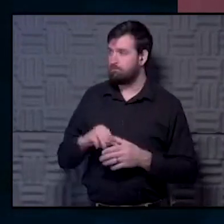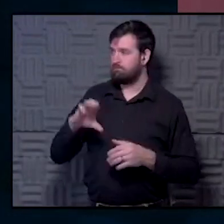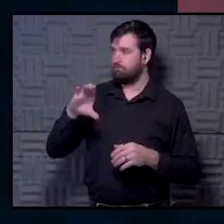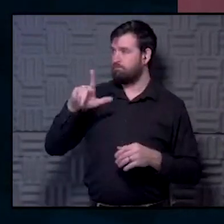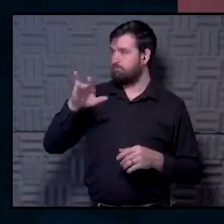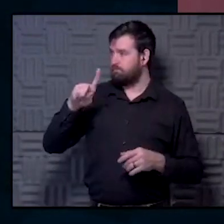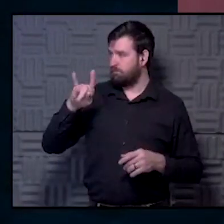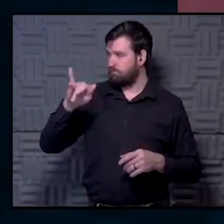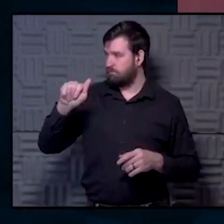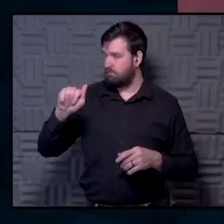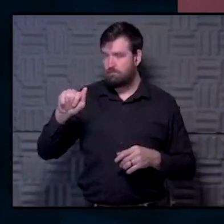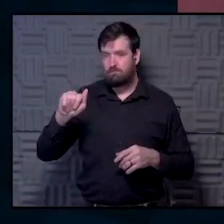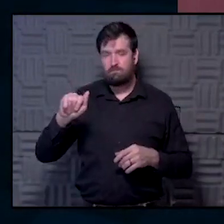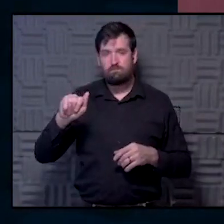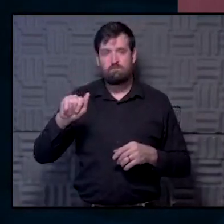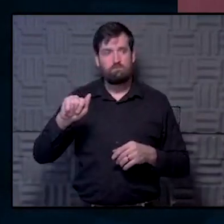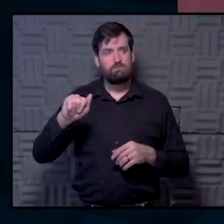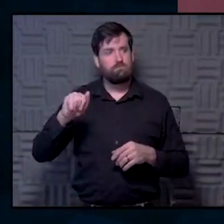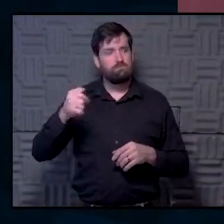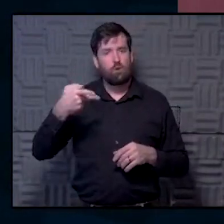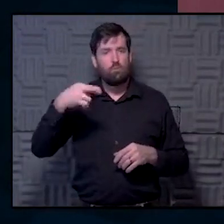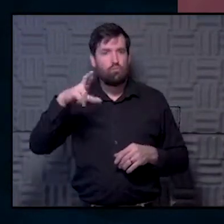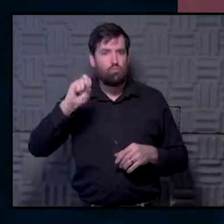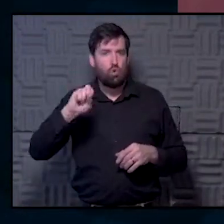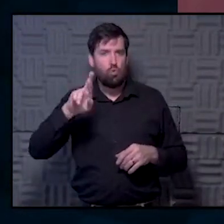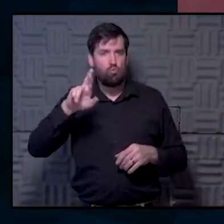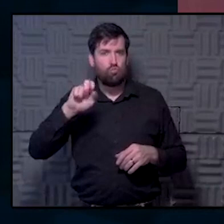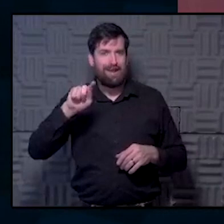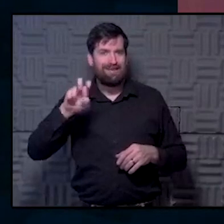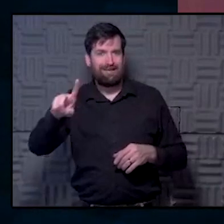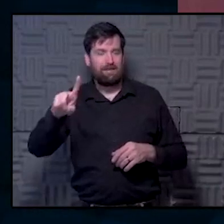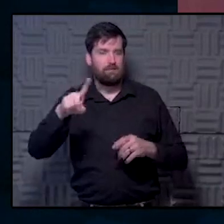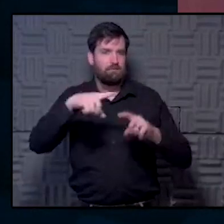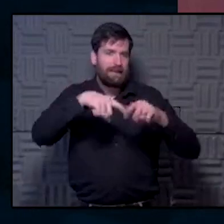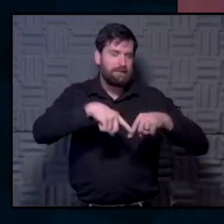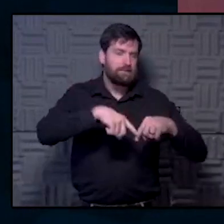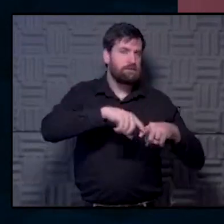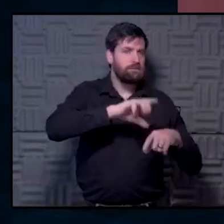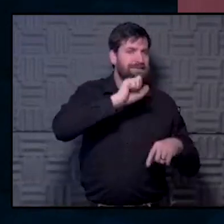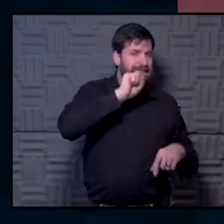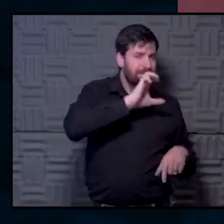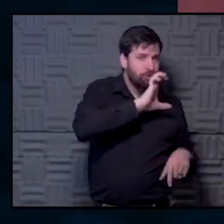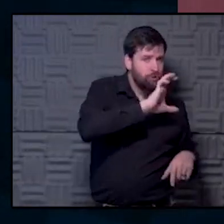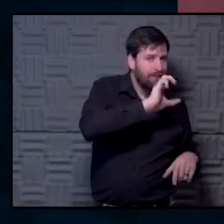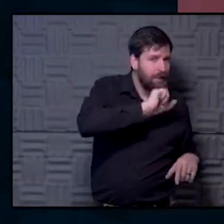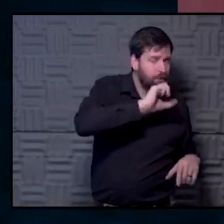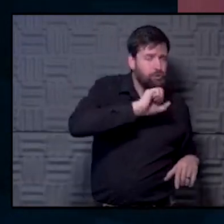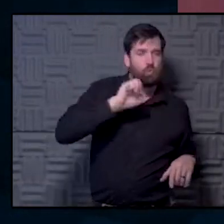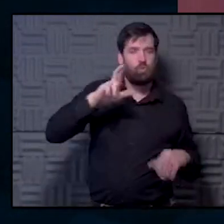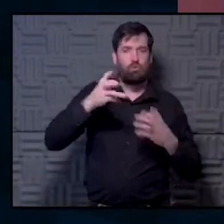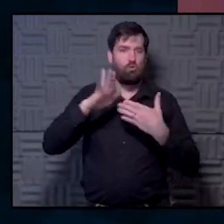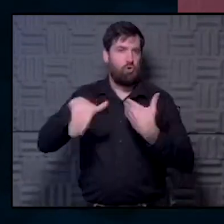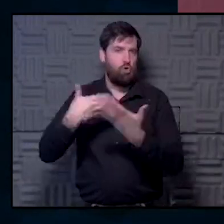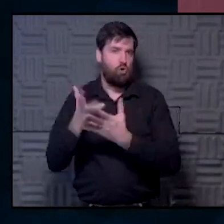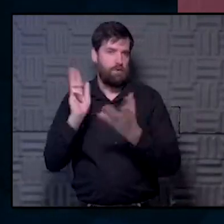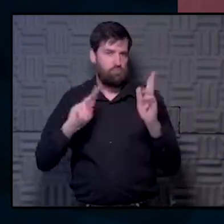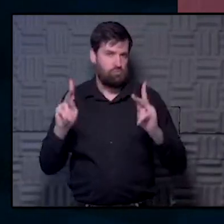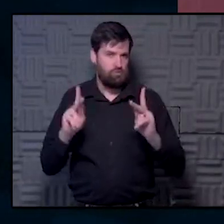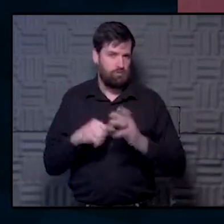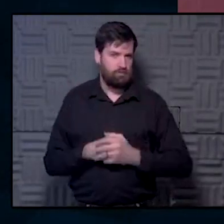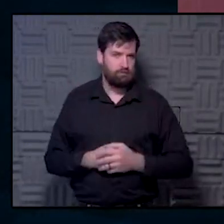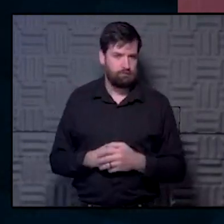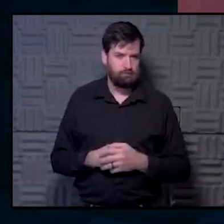Claudia asks, is the prorated based on the number of seniors or all ages? Is it people in